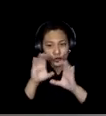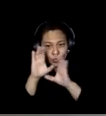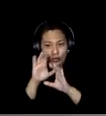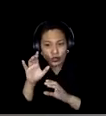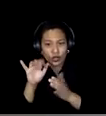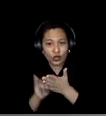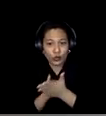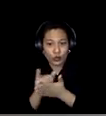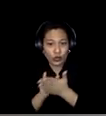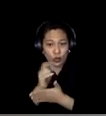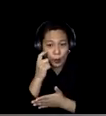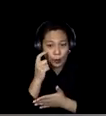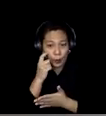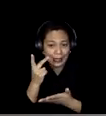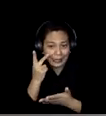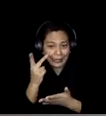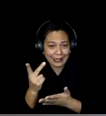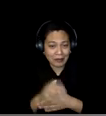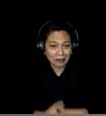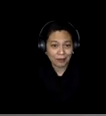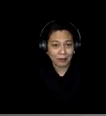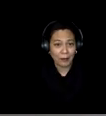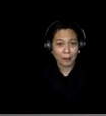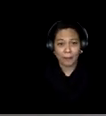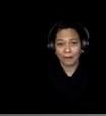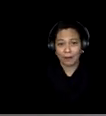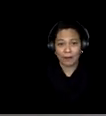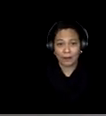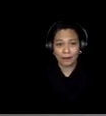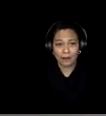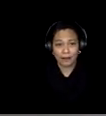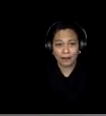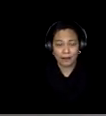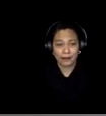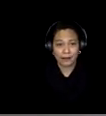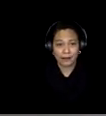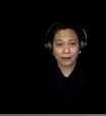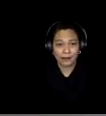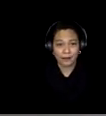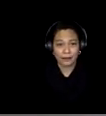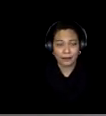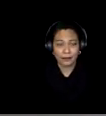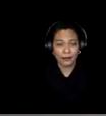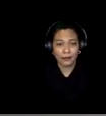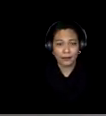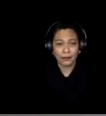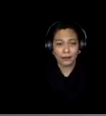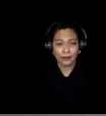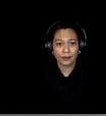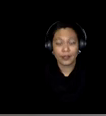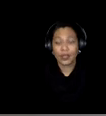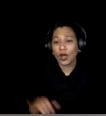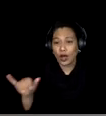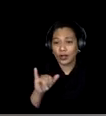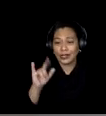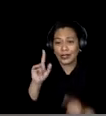a particular search term, I guess most people are not searching New York art shows on YouTube. You can also do image searches,